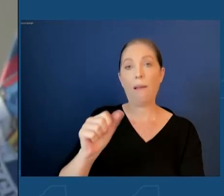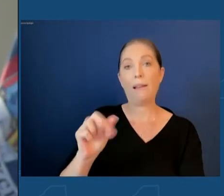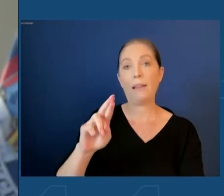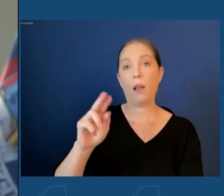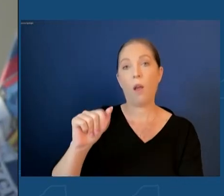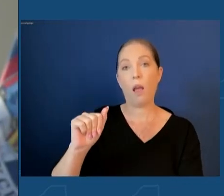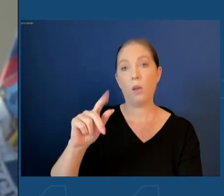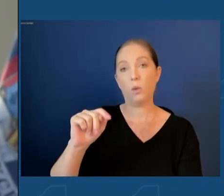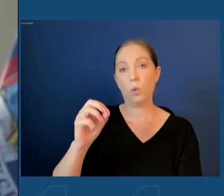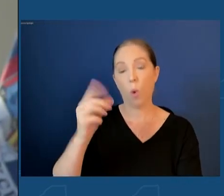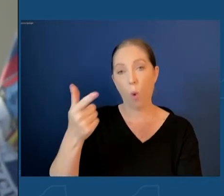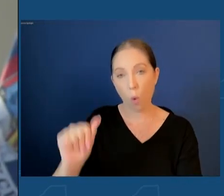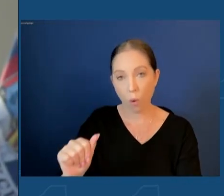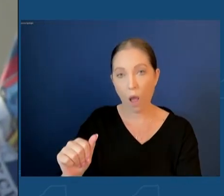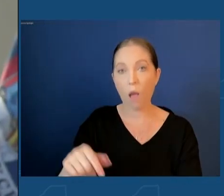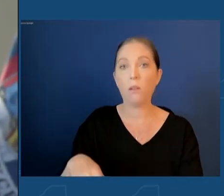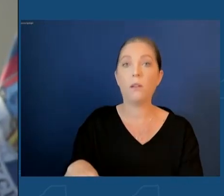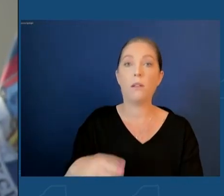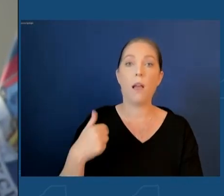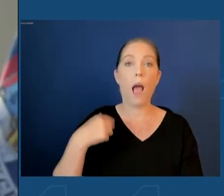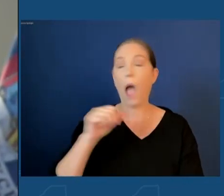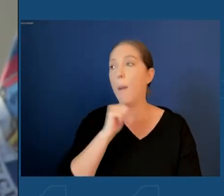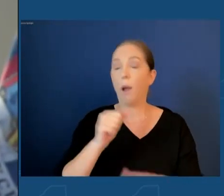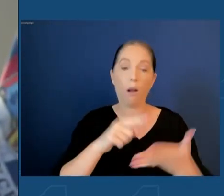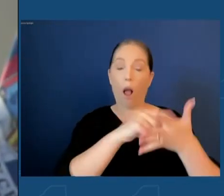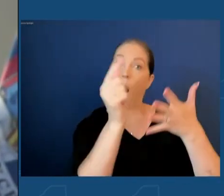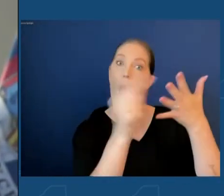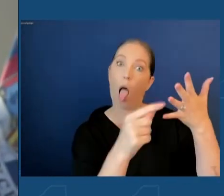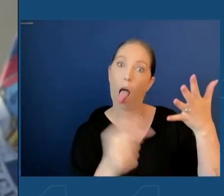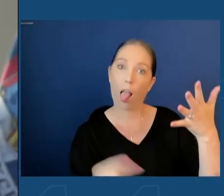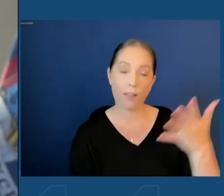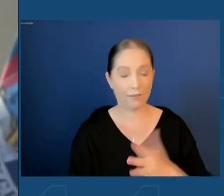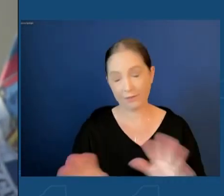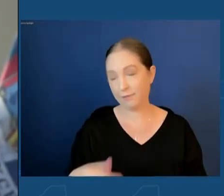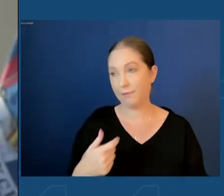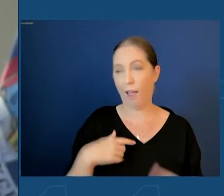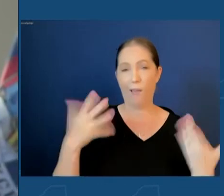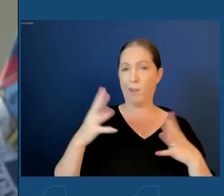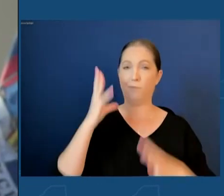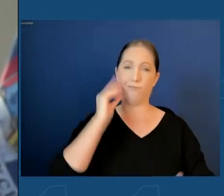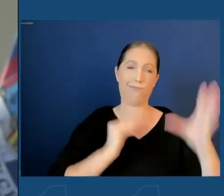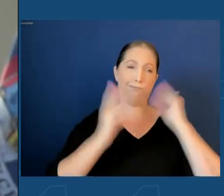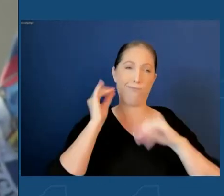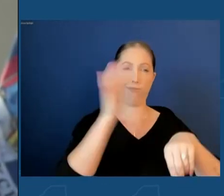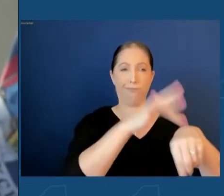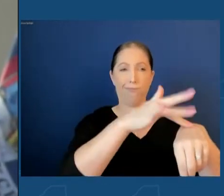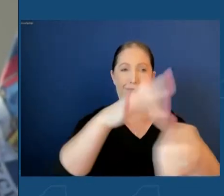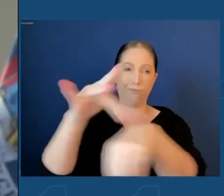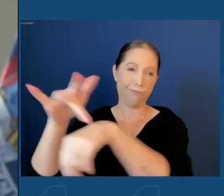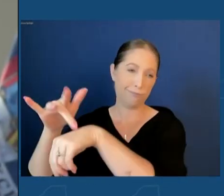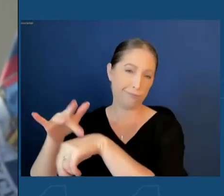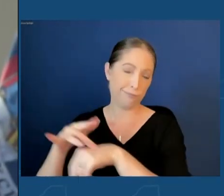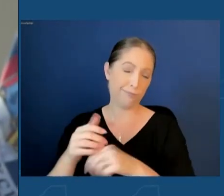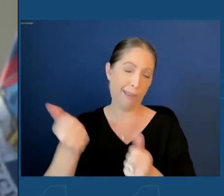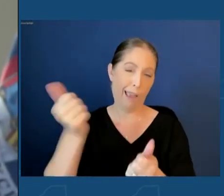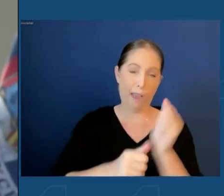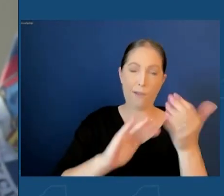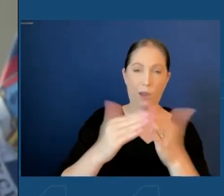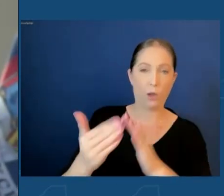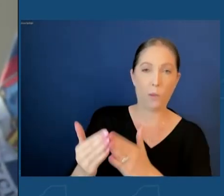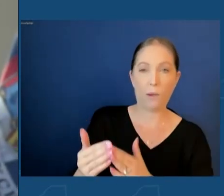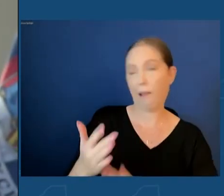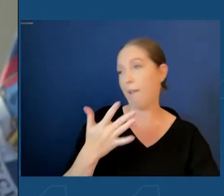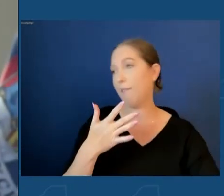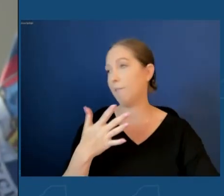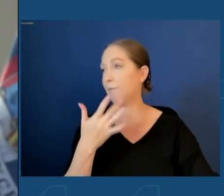there. All the great amenities. I'm not going to go through everything because I've been to every community. I can tell you all my favorite stores, my favorite restaurants, but you know what I'm talking about. And I